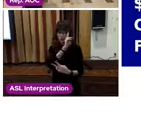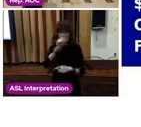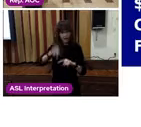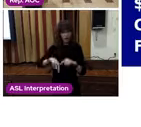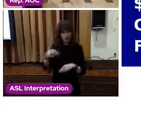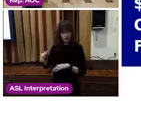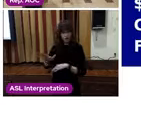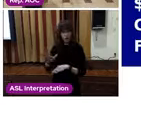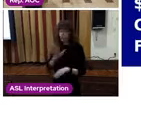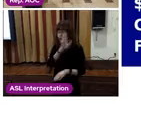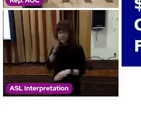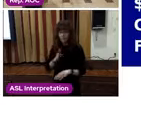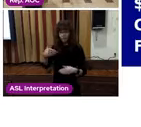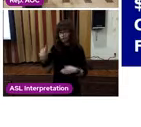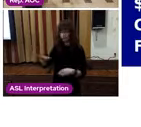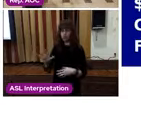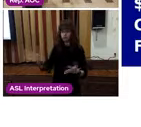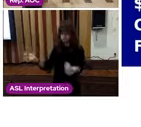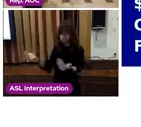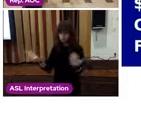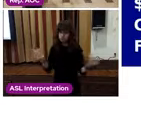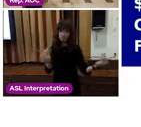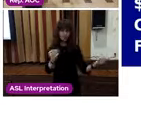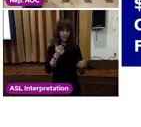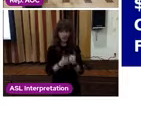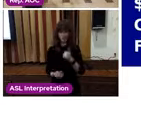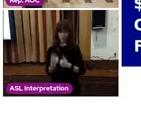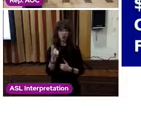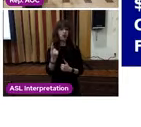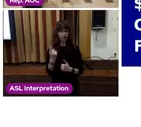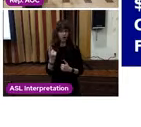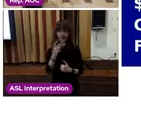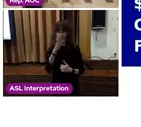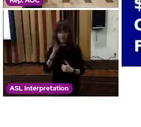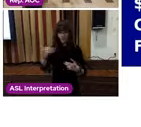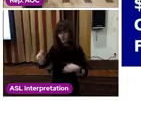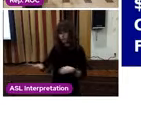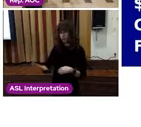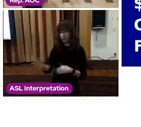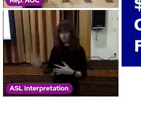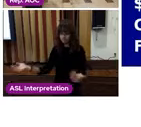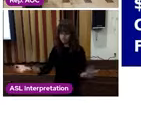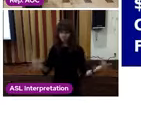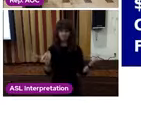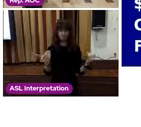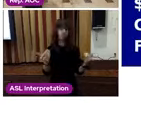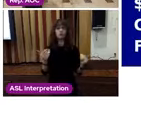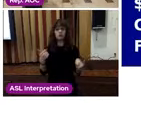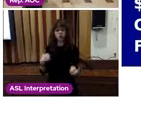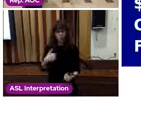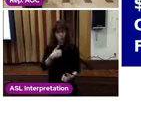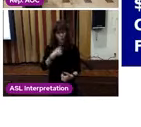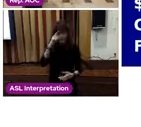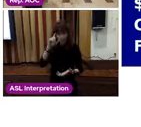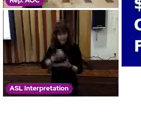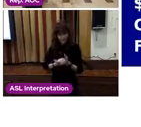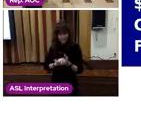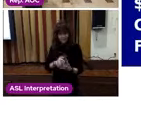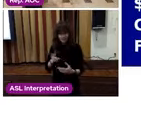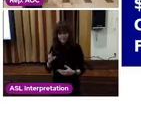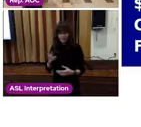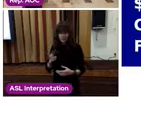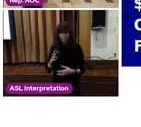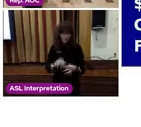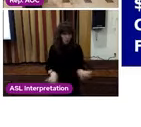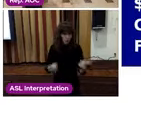Jacoby, will never turn you away. They will never turn you away. And we believe that for hospitals and